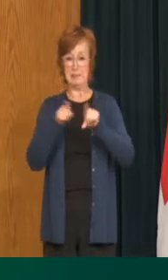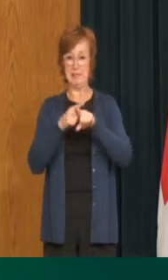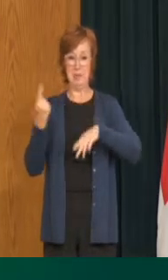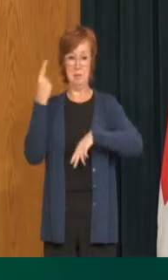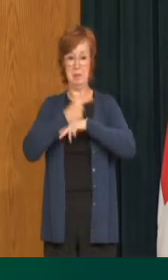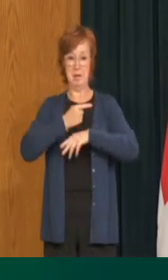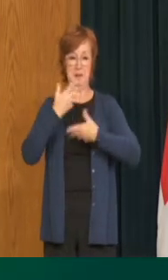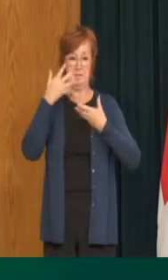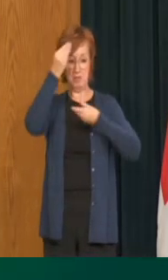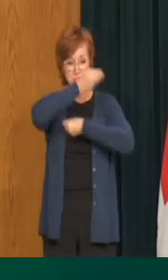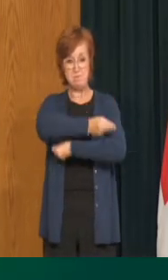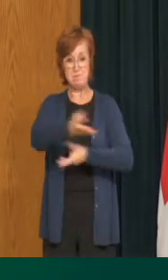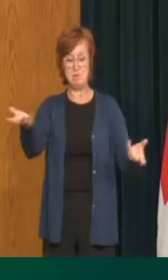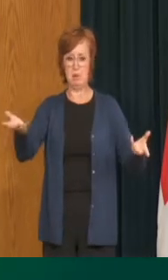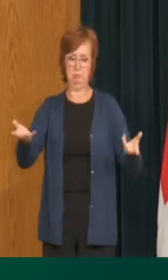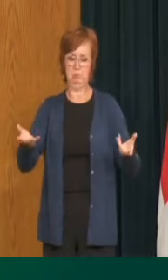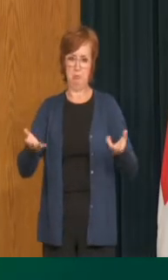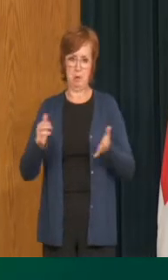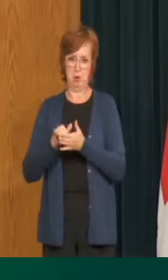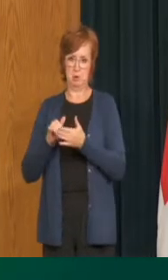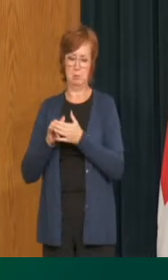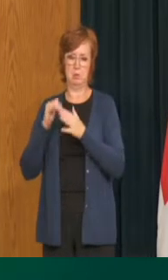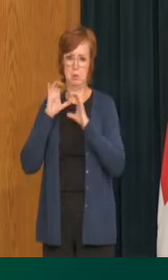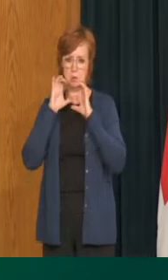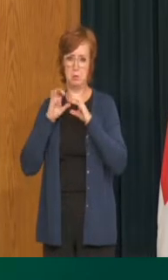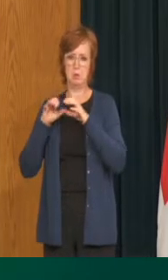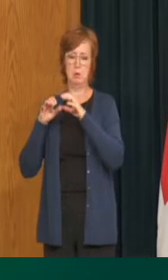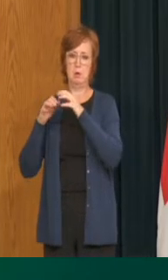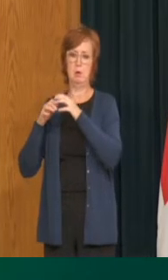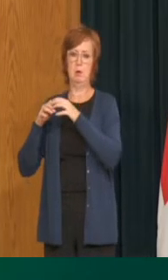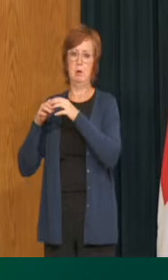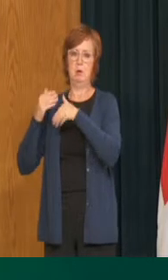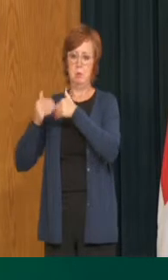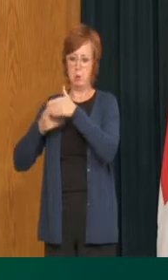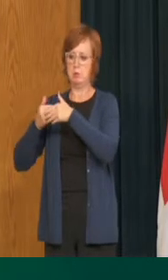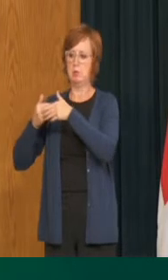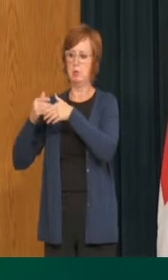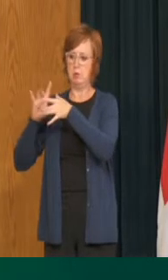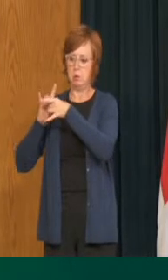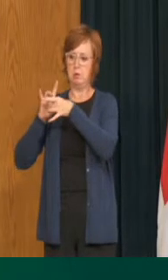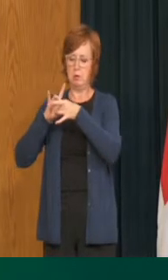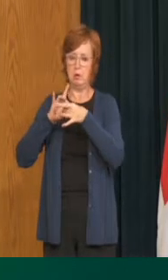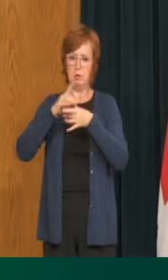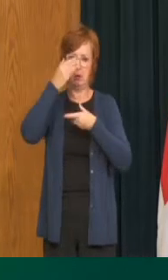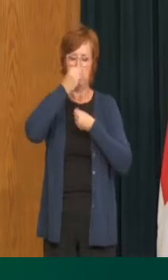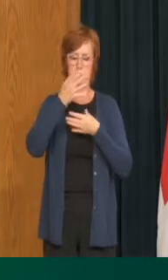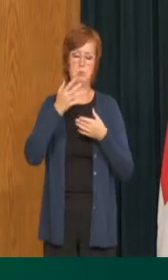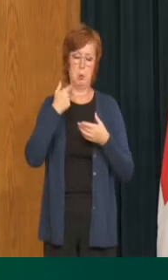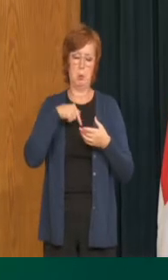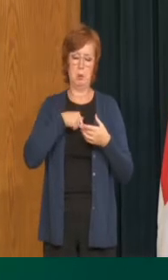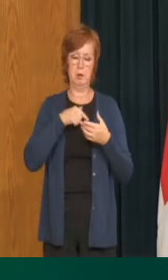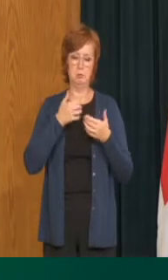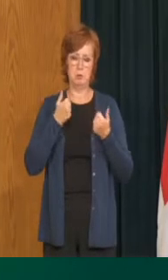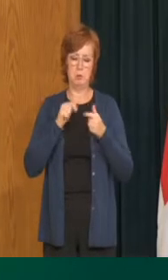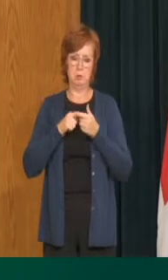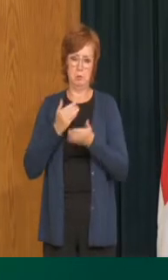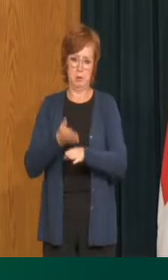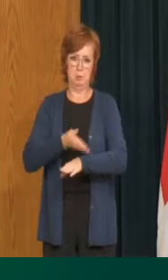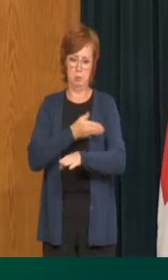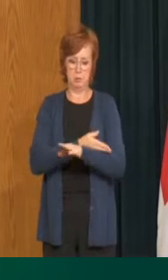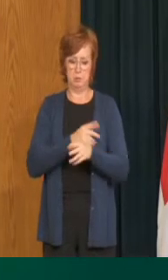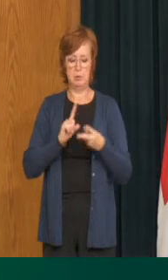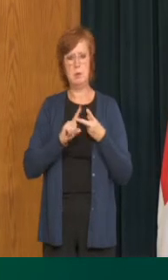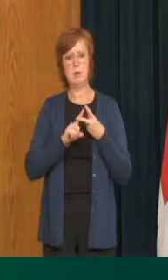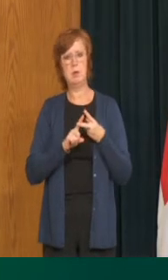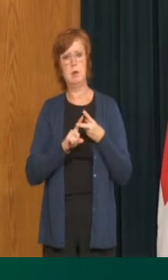continue to work in a very collaborative fashion, not just at a provincial level, but also at a local level. And a lot of the ongoing planning